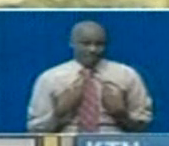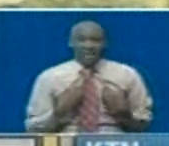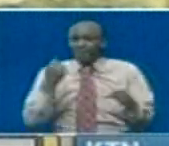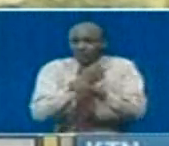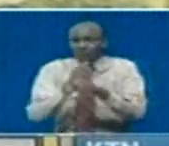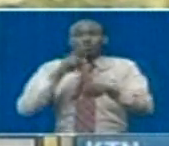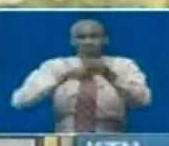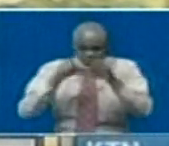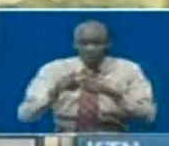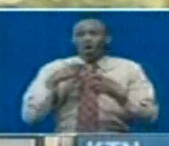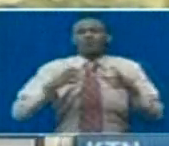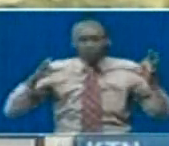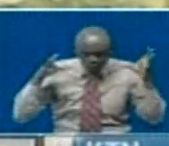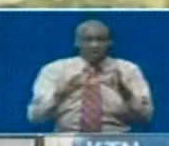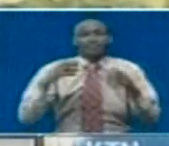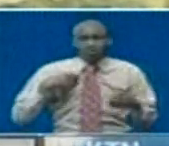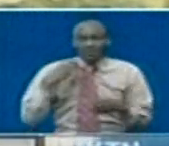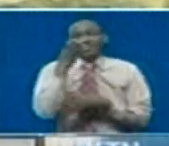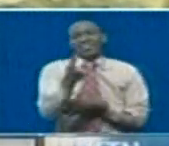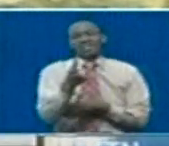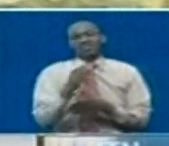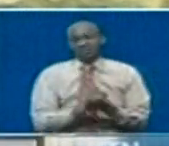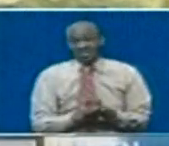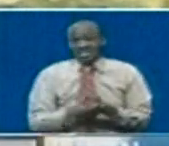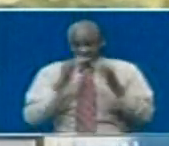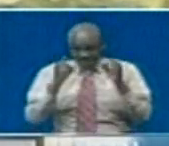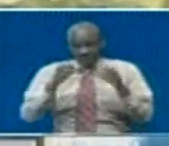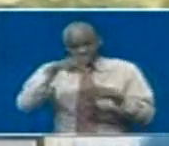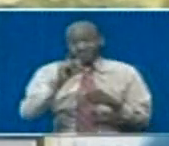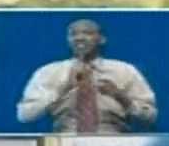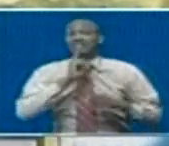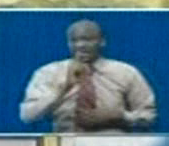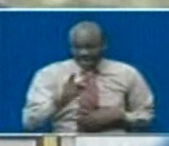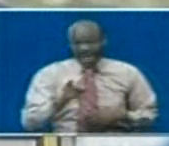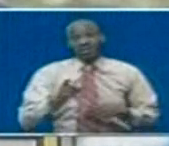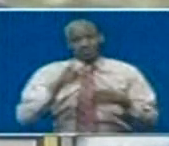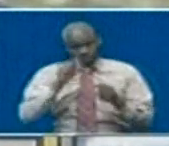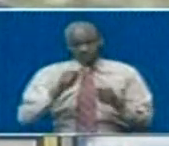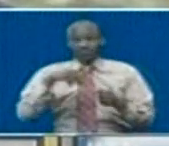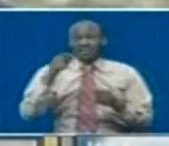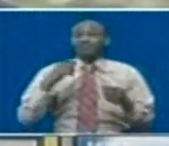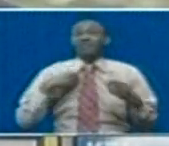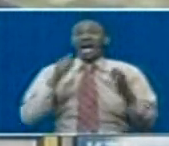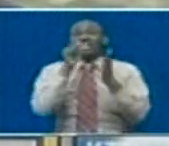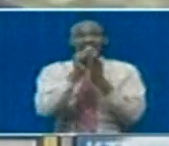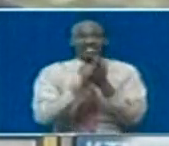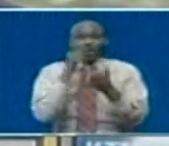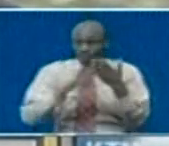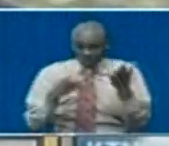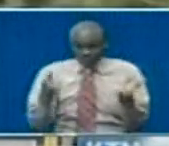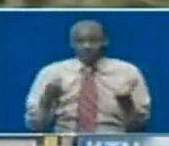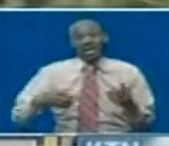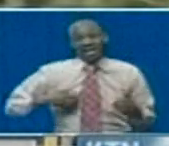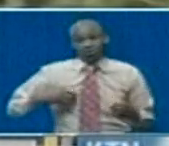him, handcuff him, and force him to be a candidate. Should Kuria be declared MP-elect, what would be his development agenda for residents of Gatundu